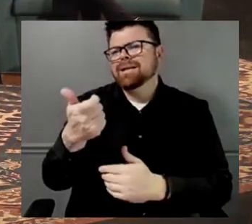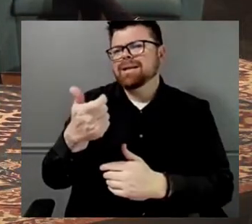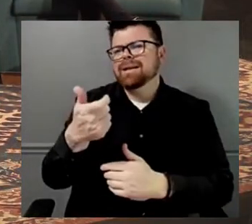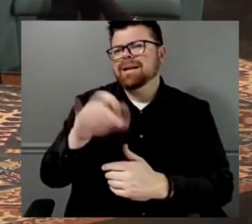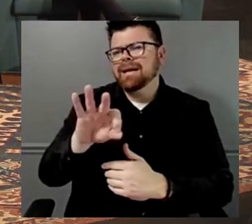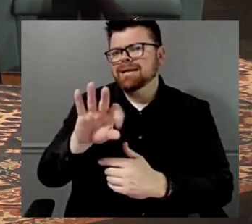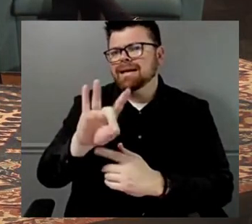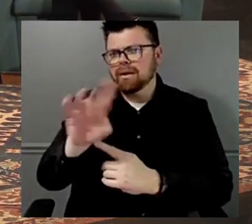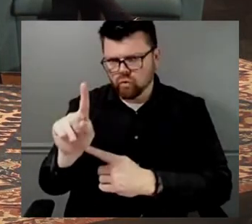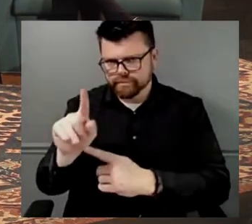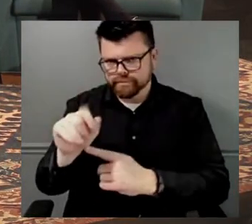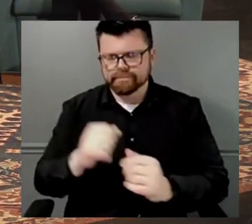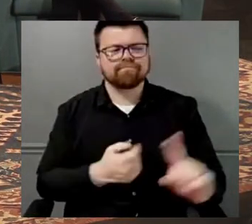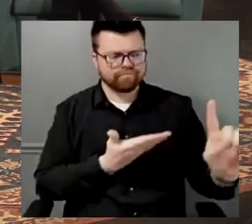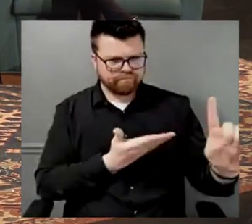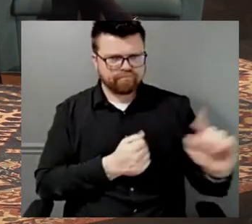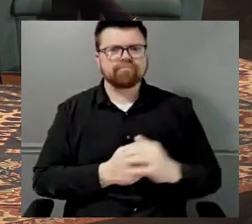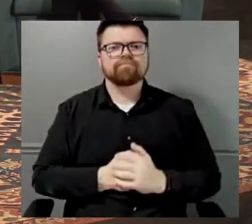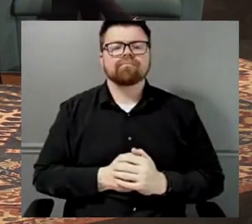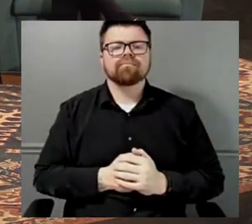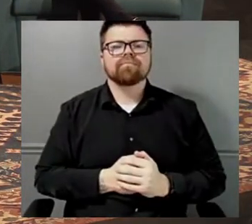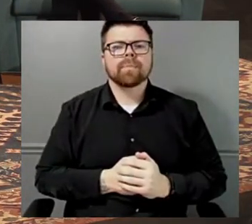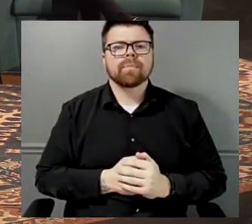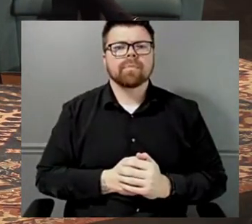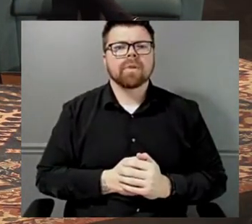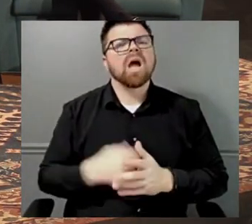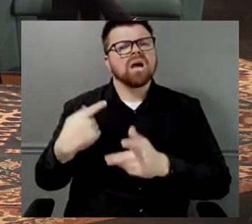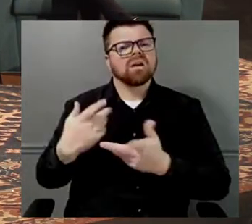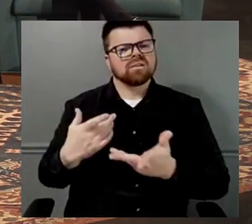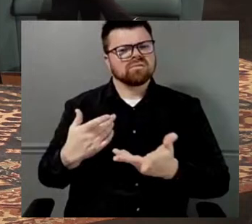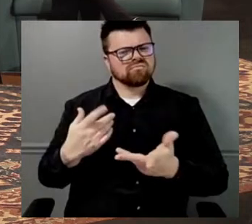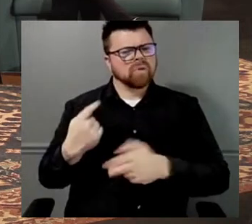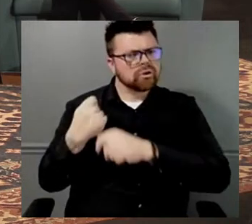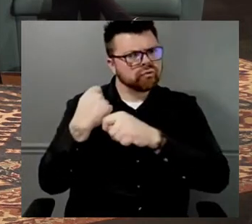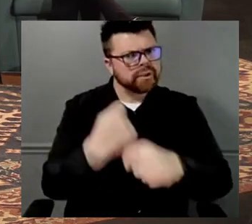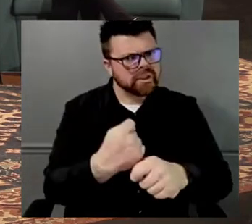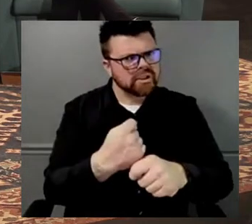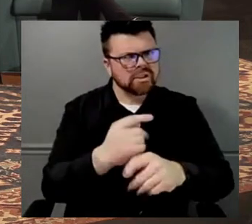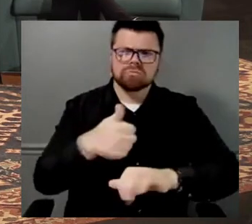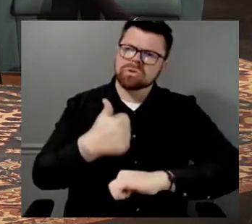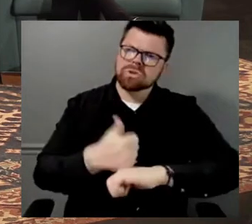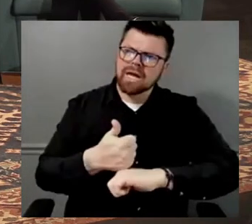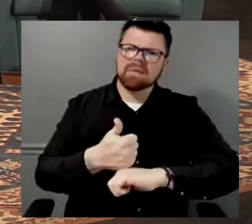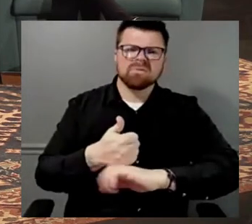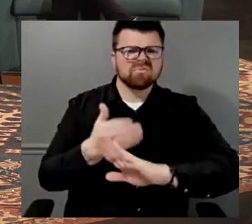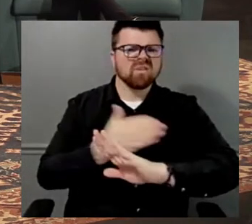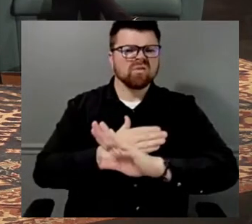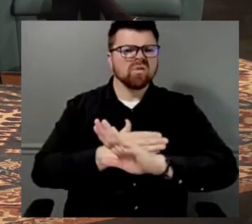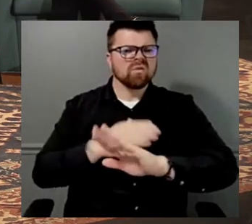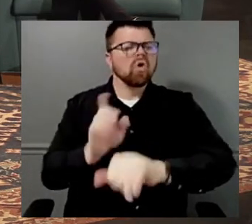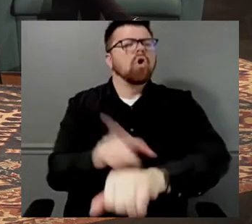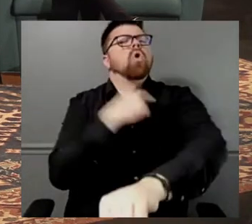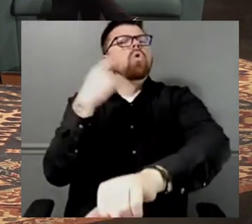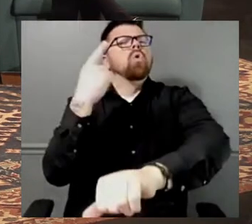1981, a tradition that had been there for a very long time at the beginning